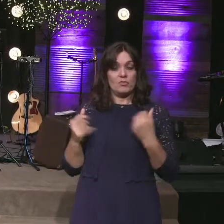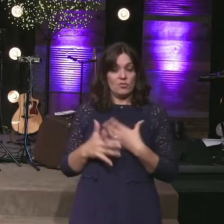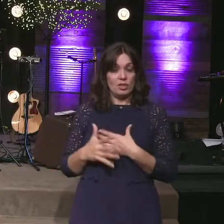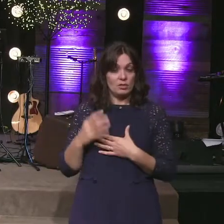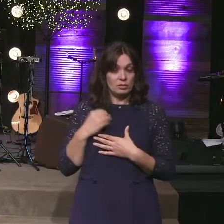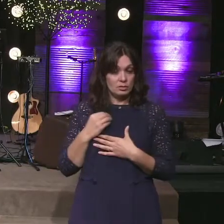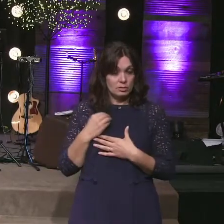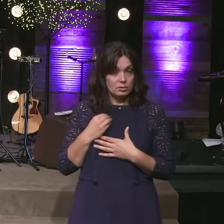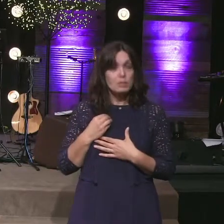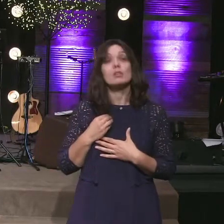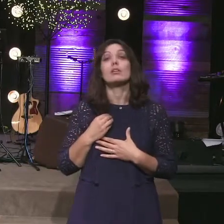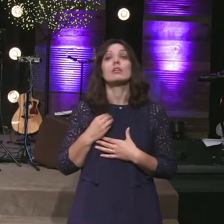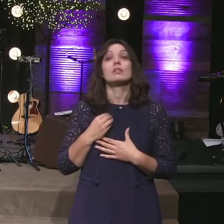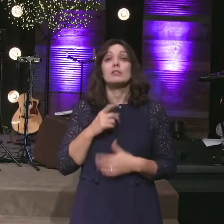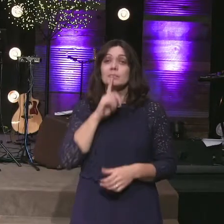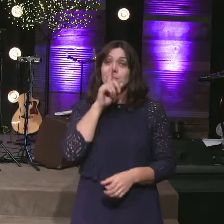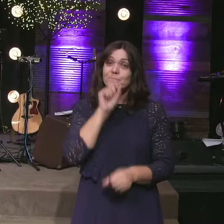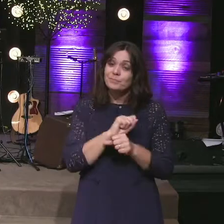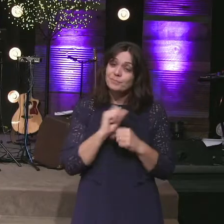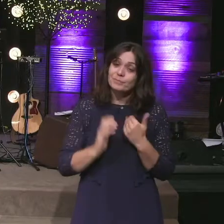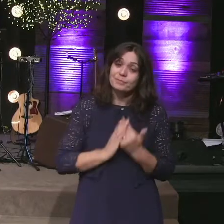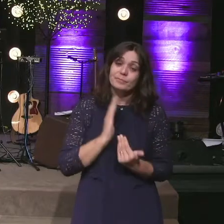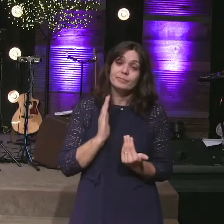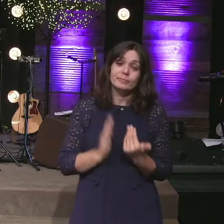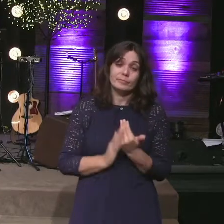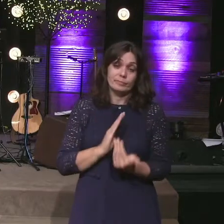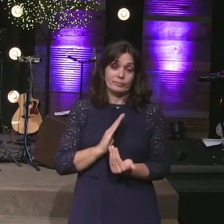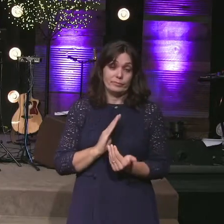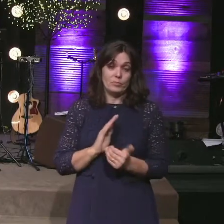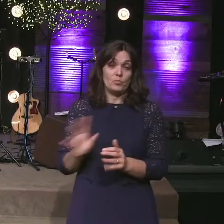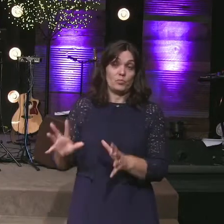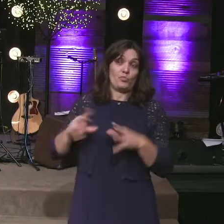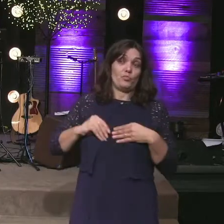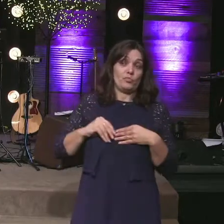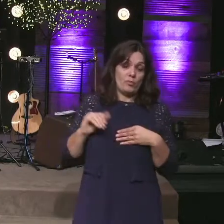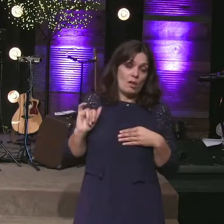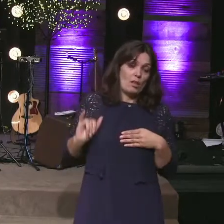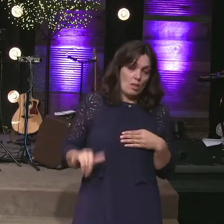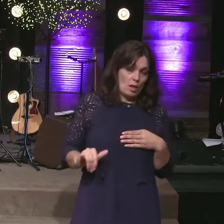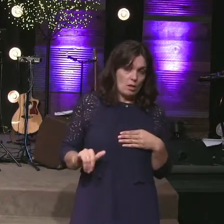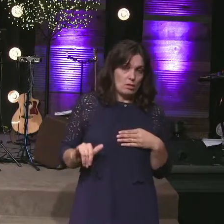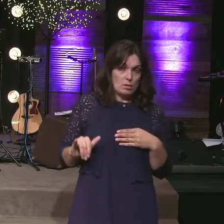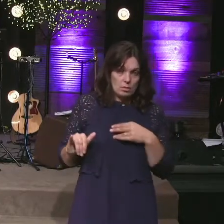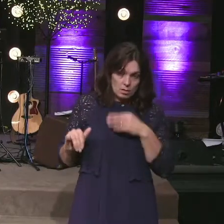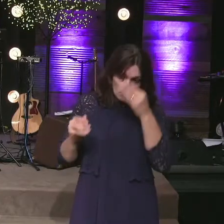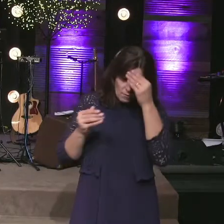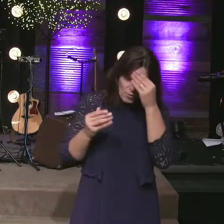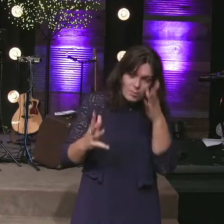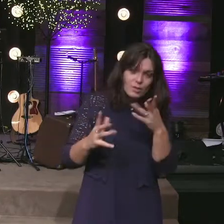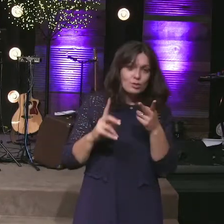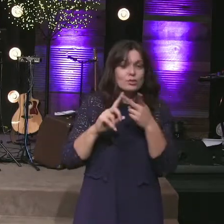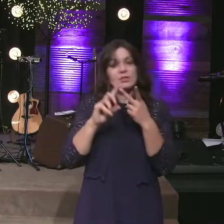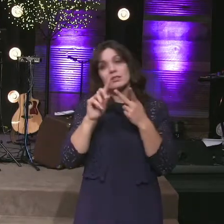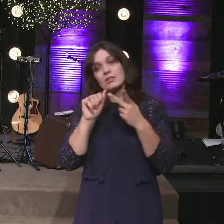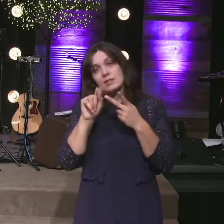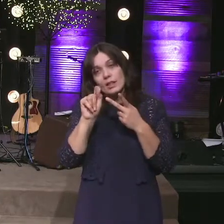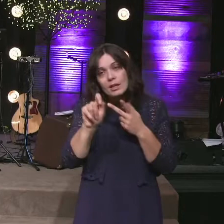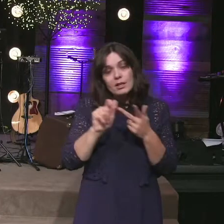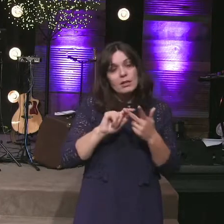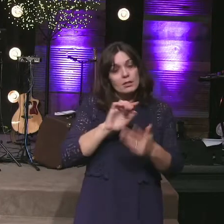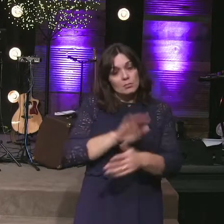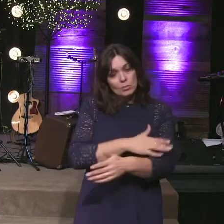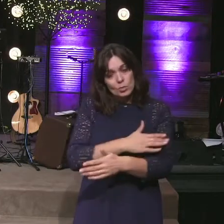And it's so easy to take in information, data, music, all the